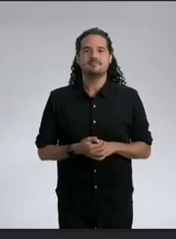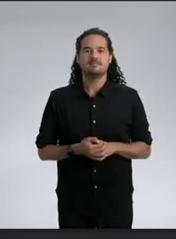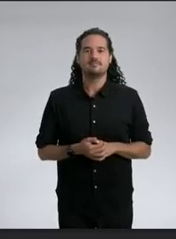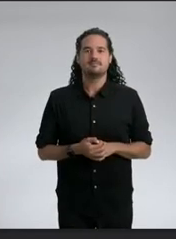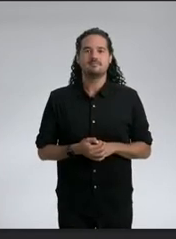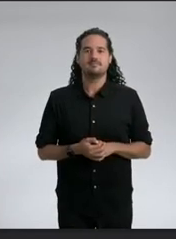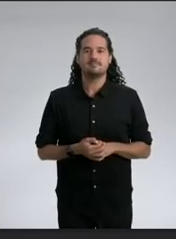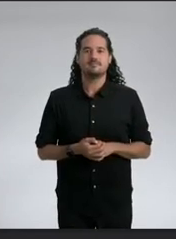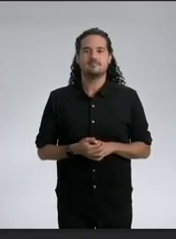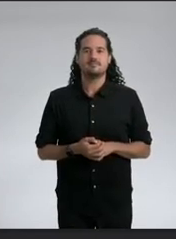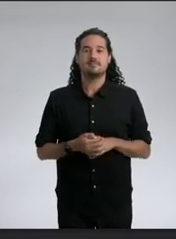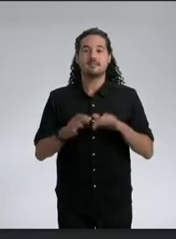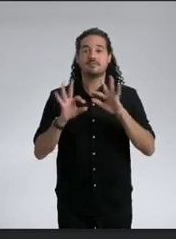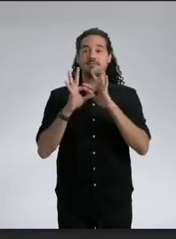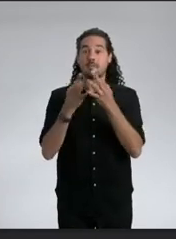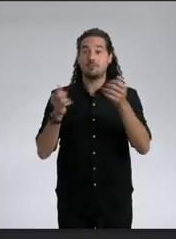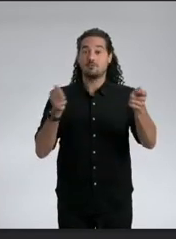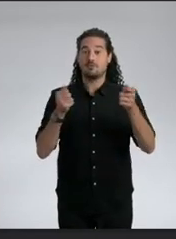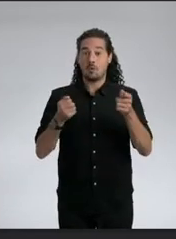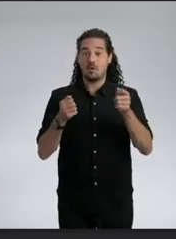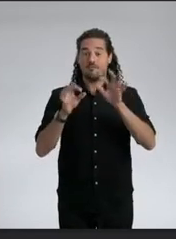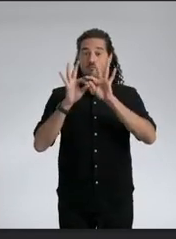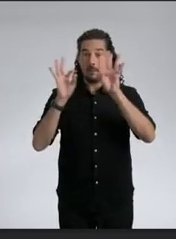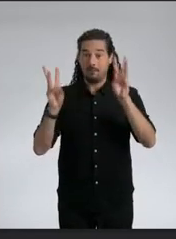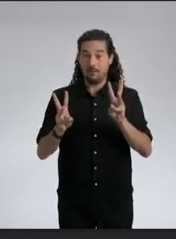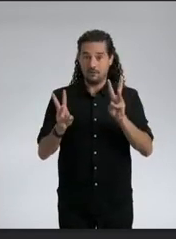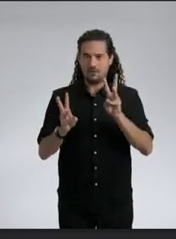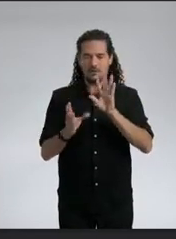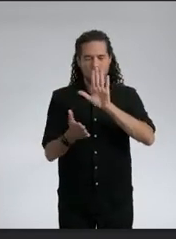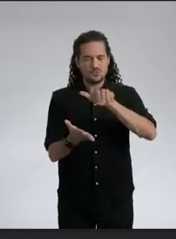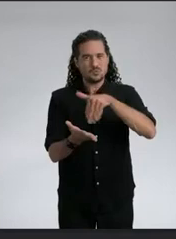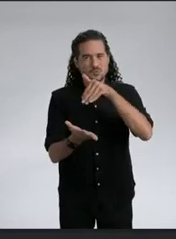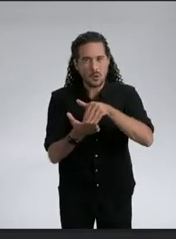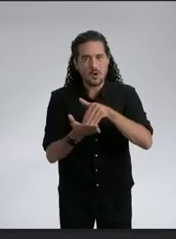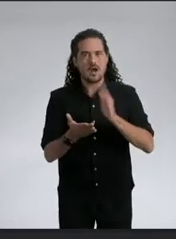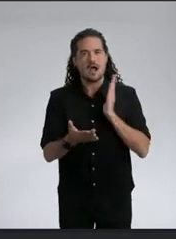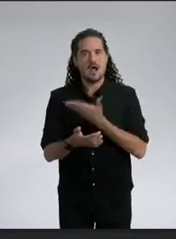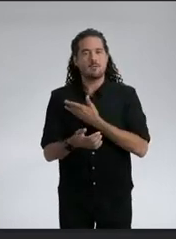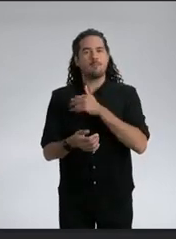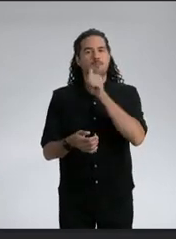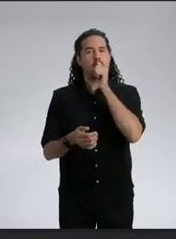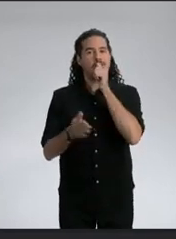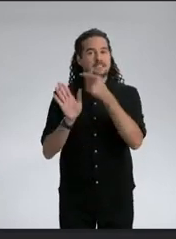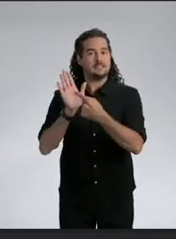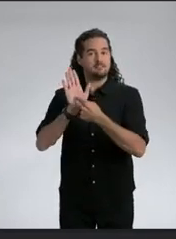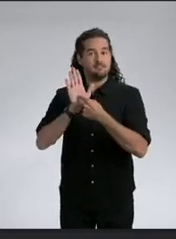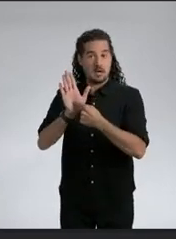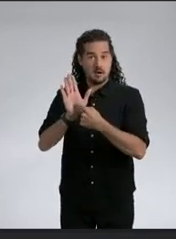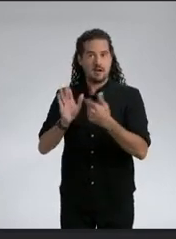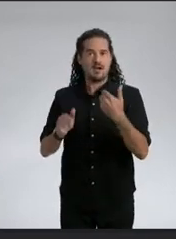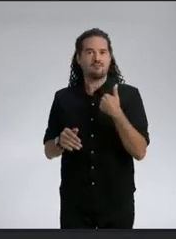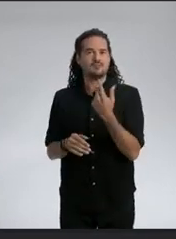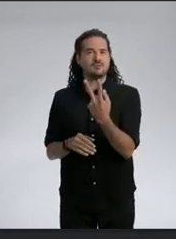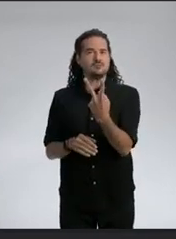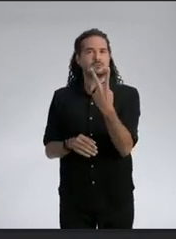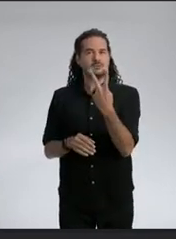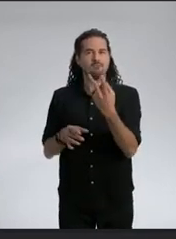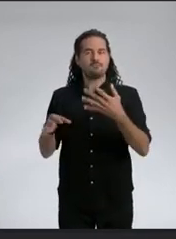Now, the Family Controls Framework is at the heart of our privacy model, and it serves 2 key user-facing experiences.